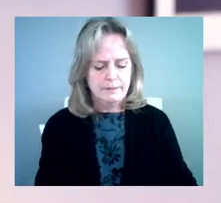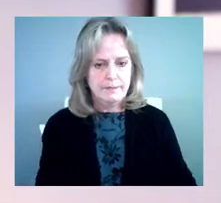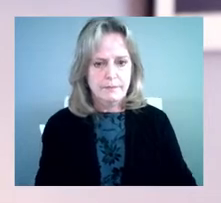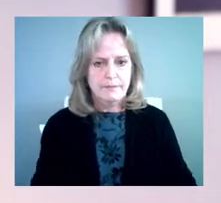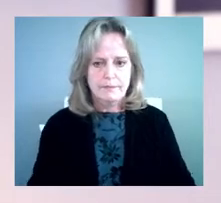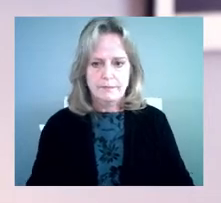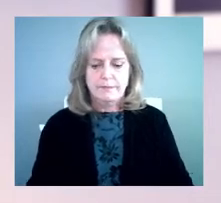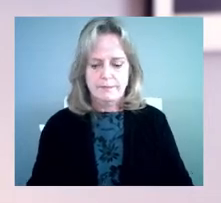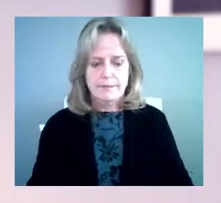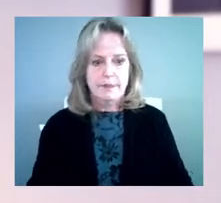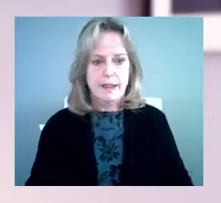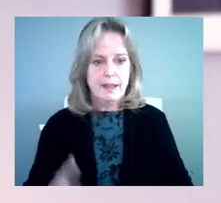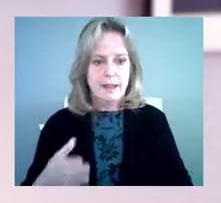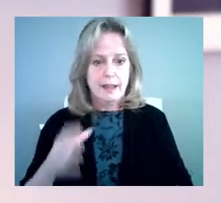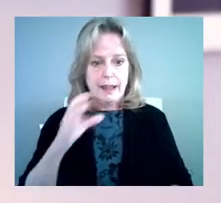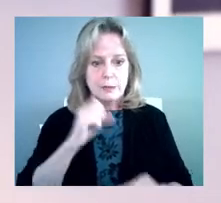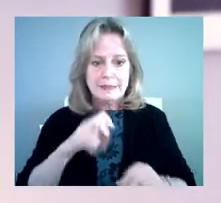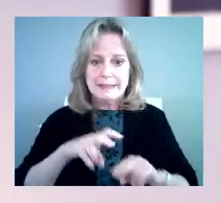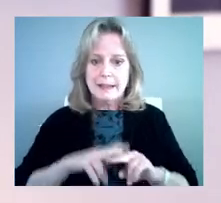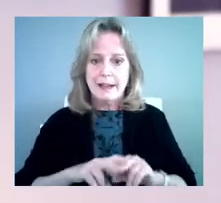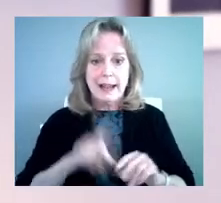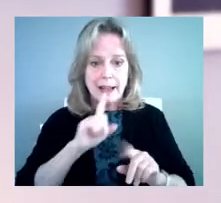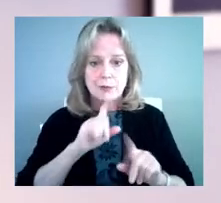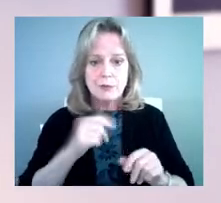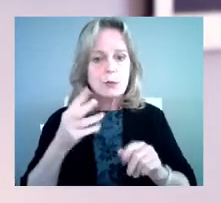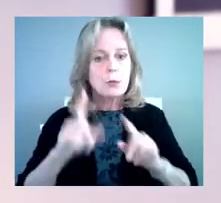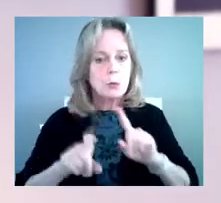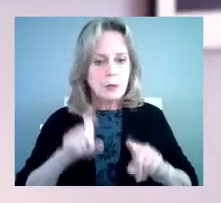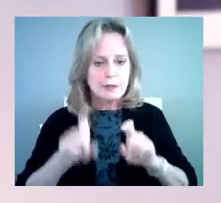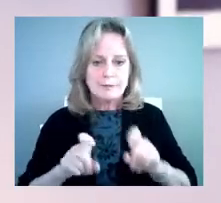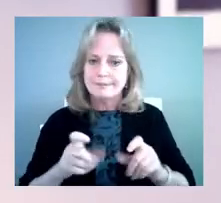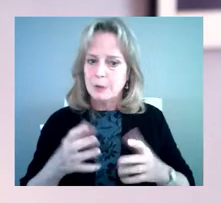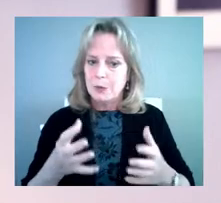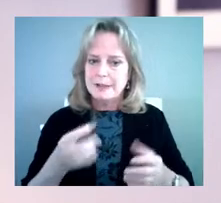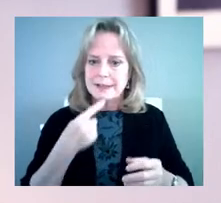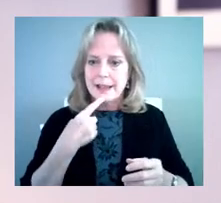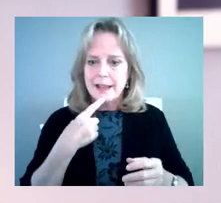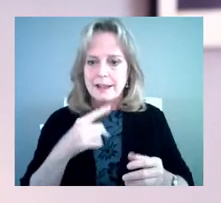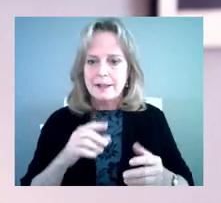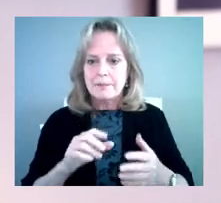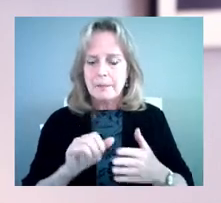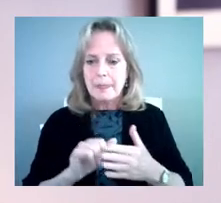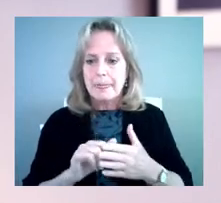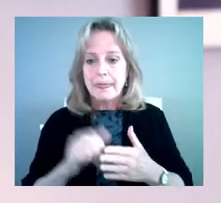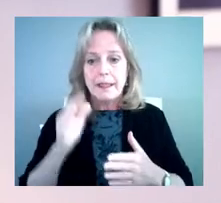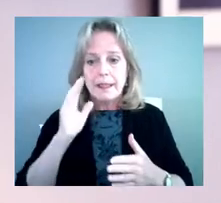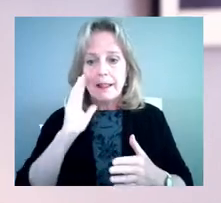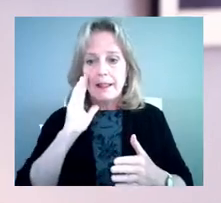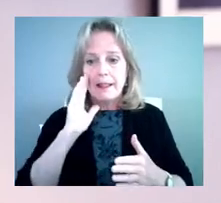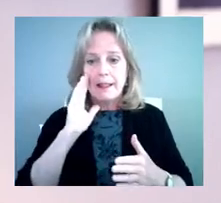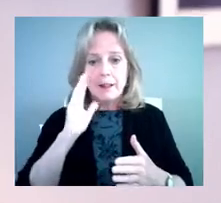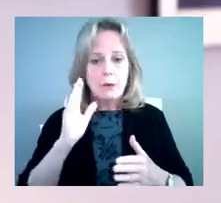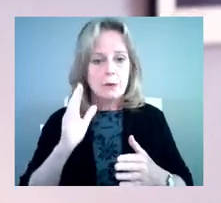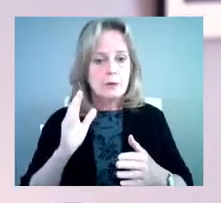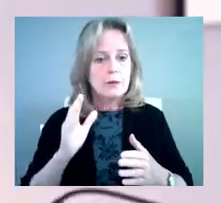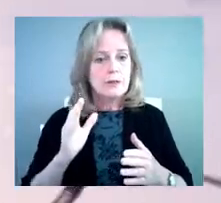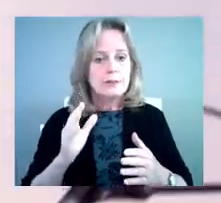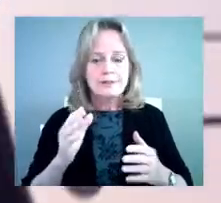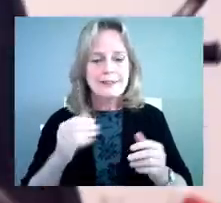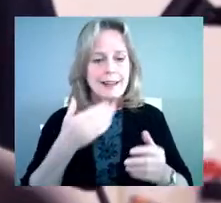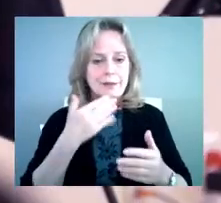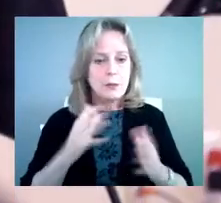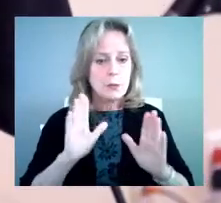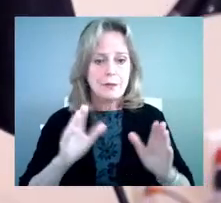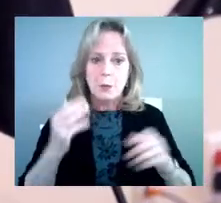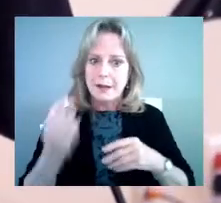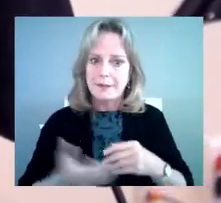be sitting down answering a few questions, but I just wanted to say a special hello to all of you, and thanks for the wonderful welcome.